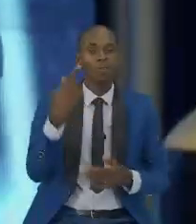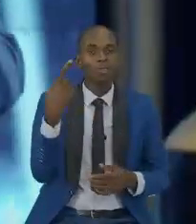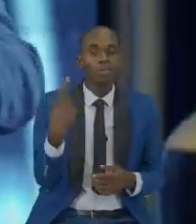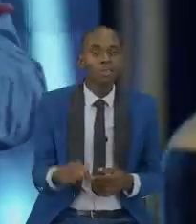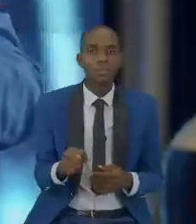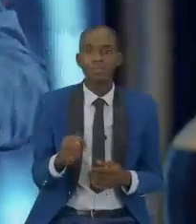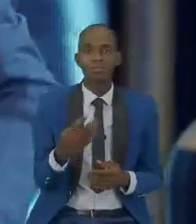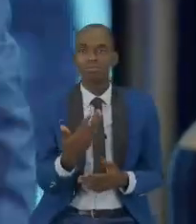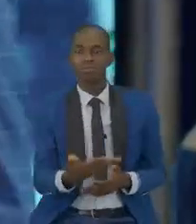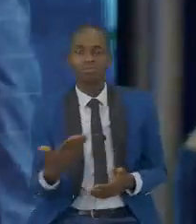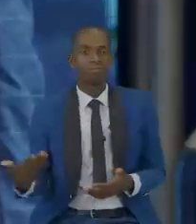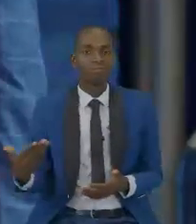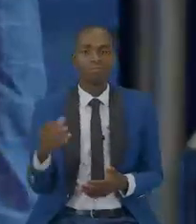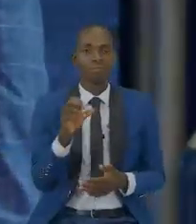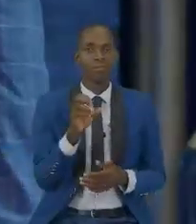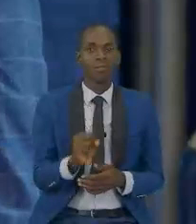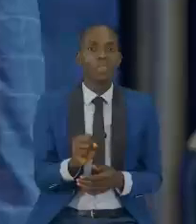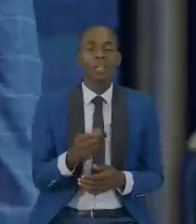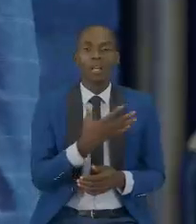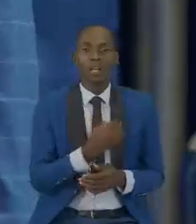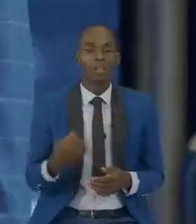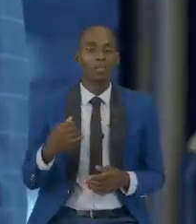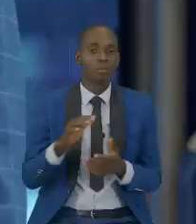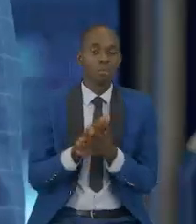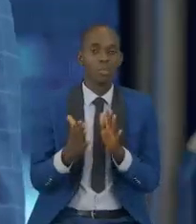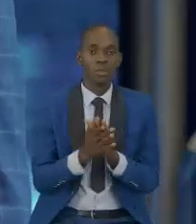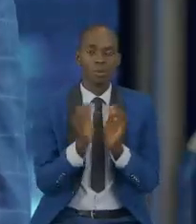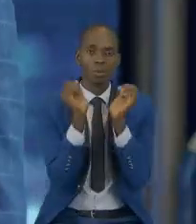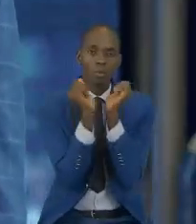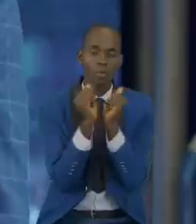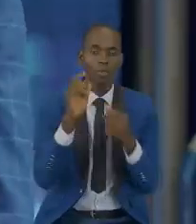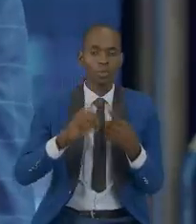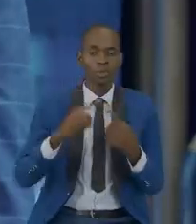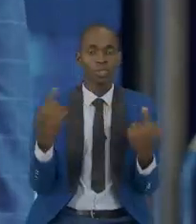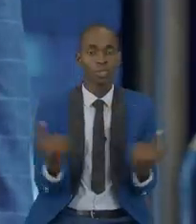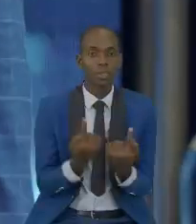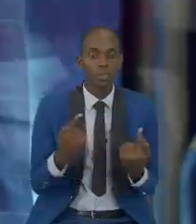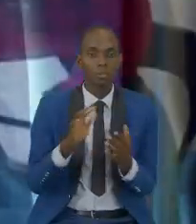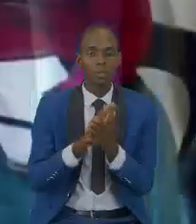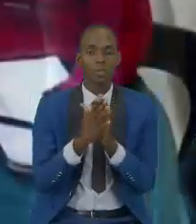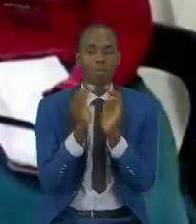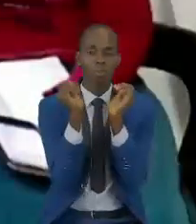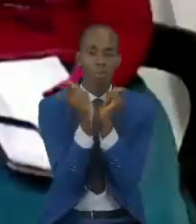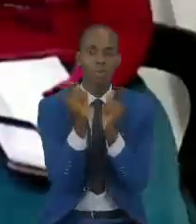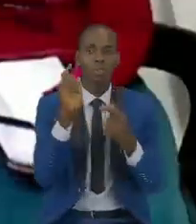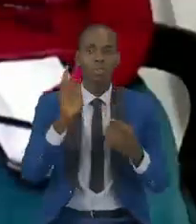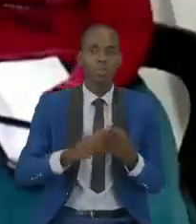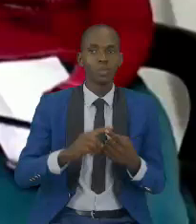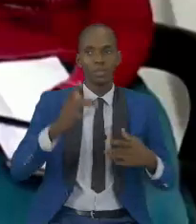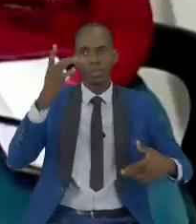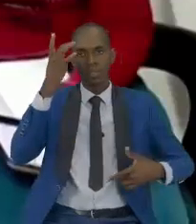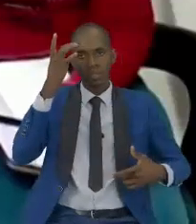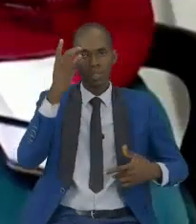we were actually in bondage to sin, in bondage to sickness, in bondage